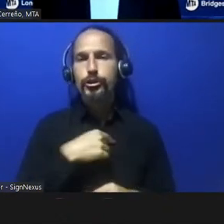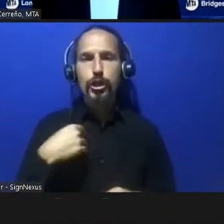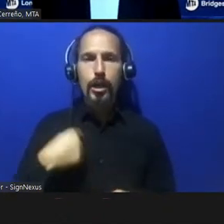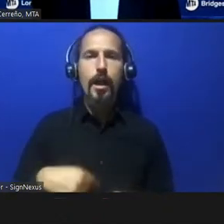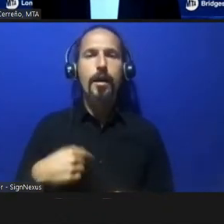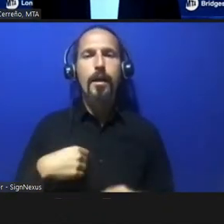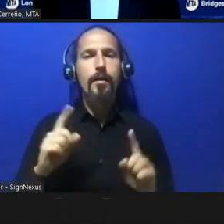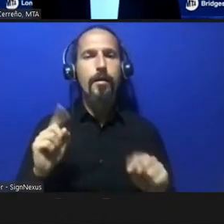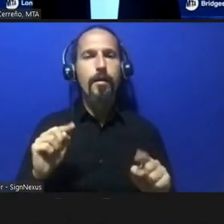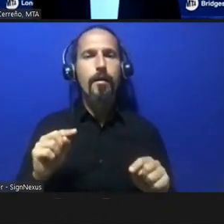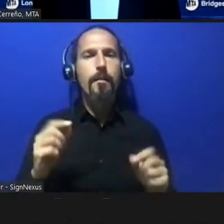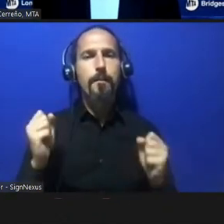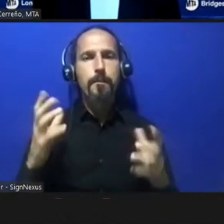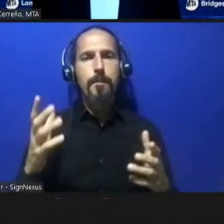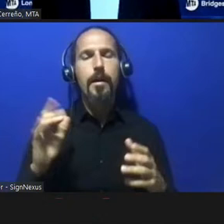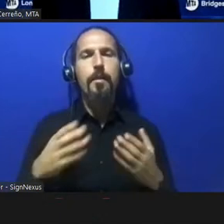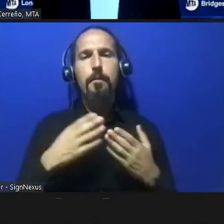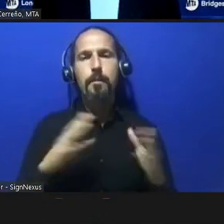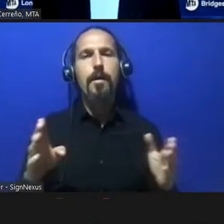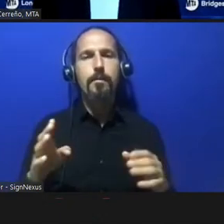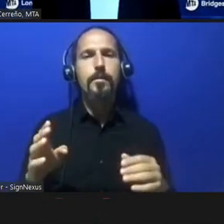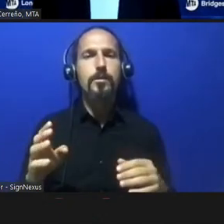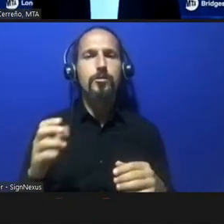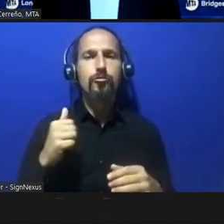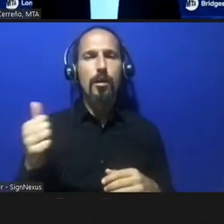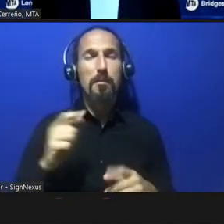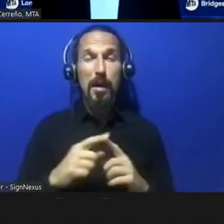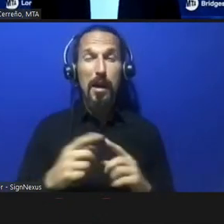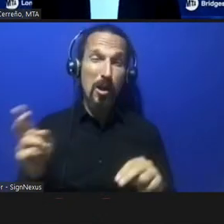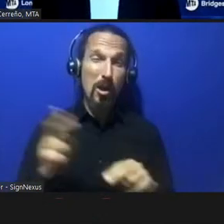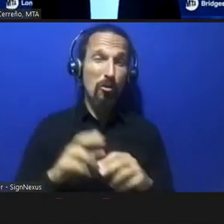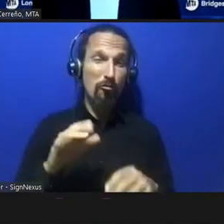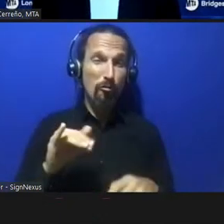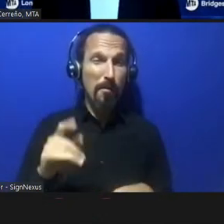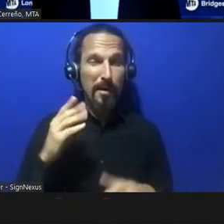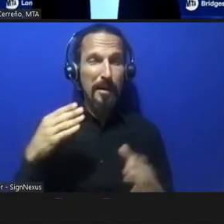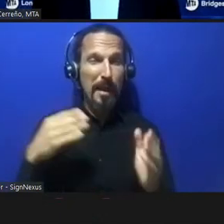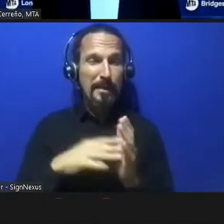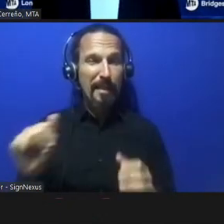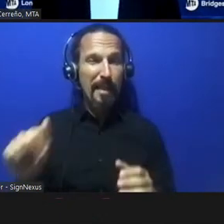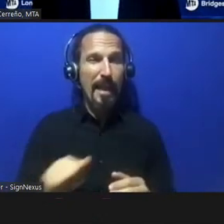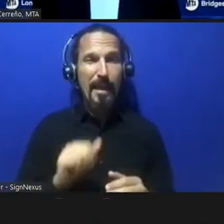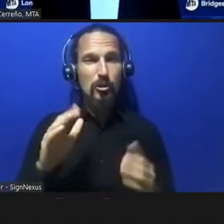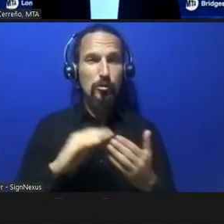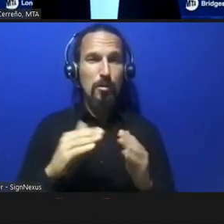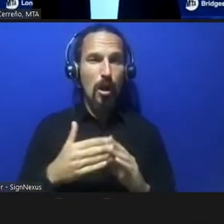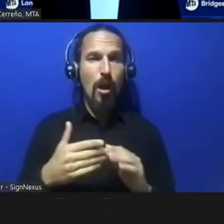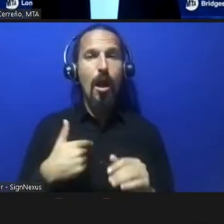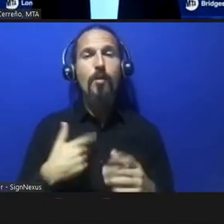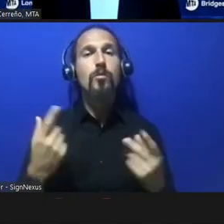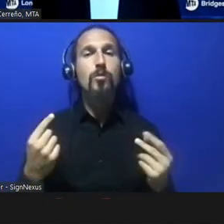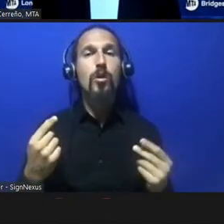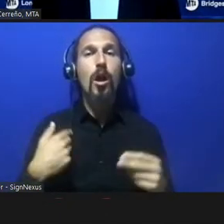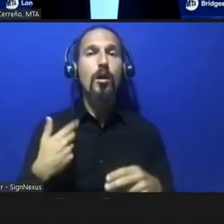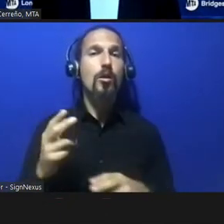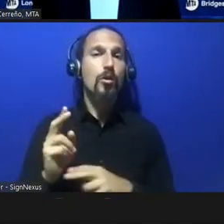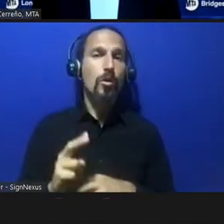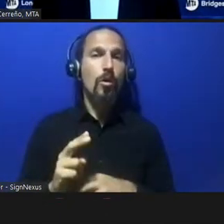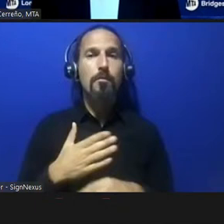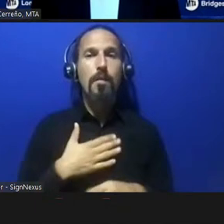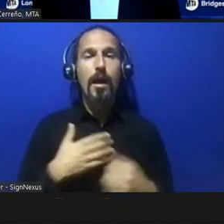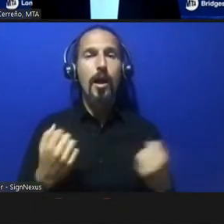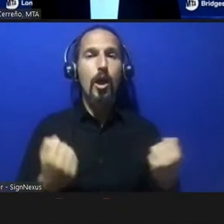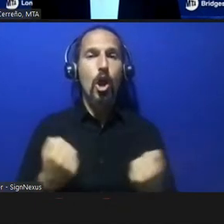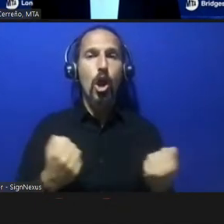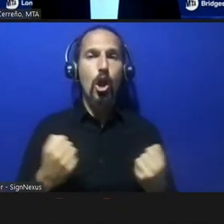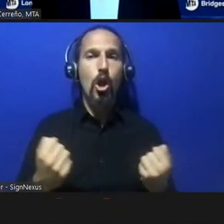public transportation but due to the rising crime especially to the asian community i resorted to using my car